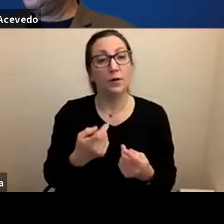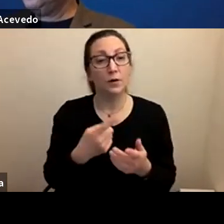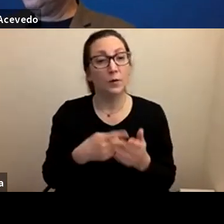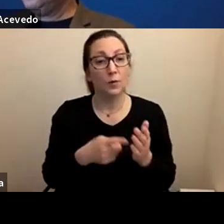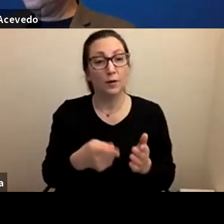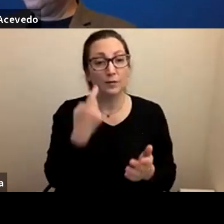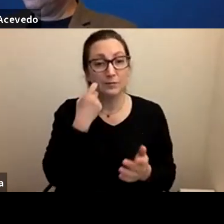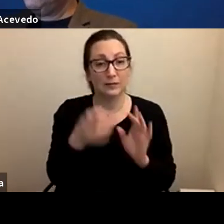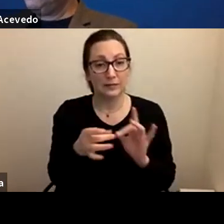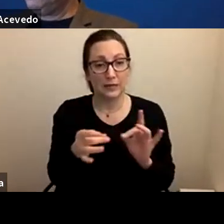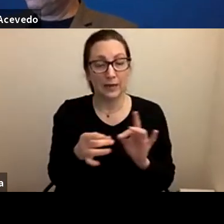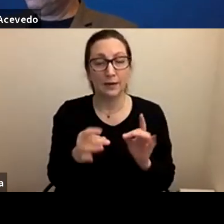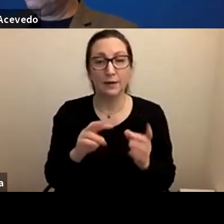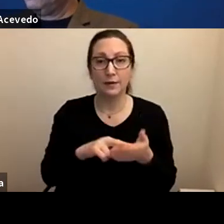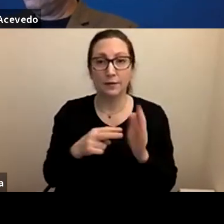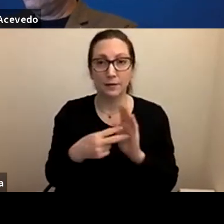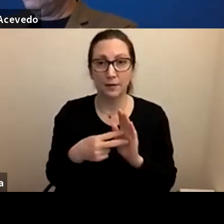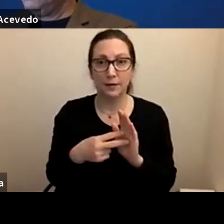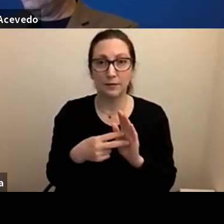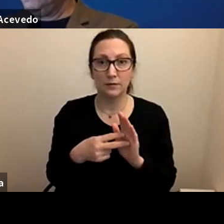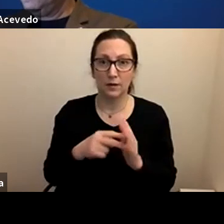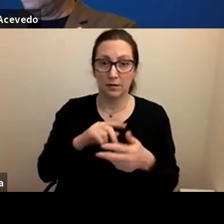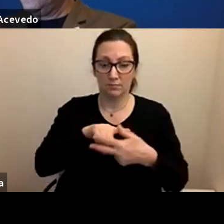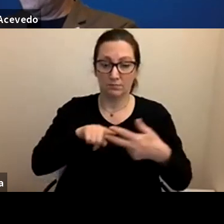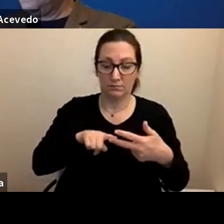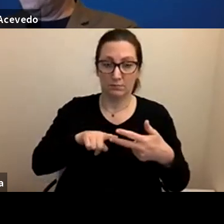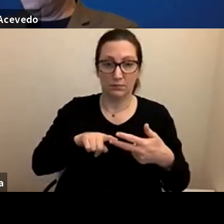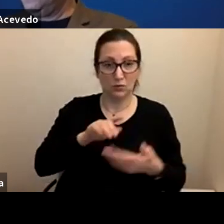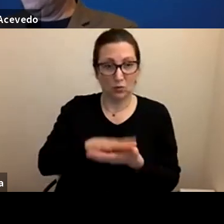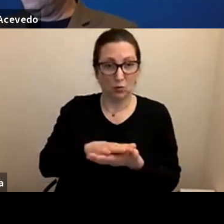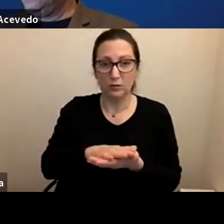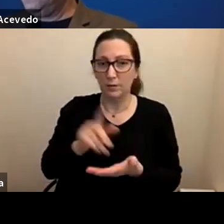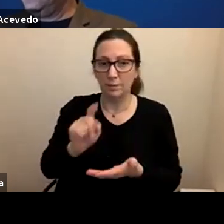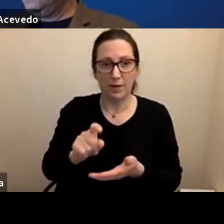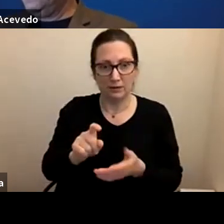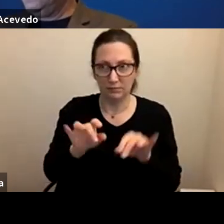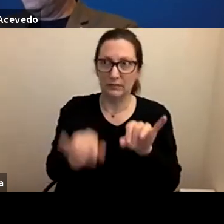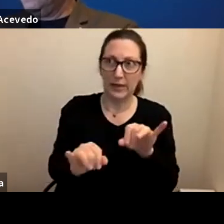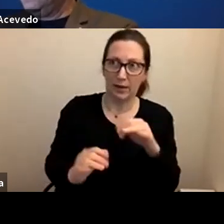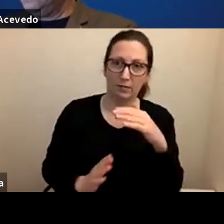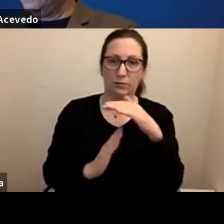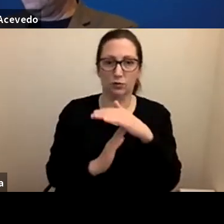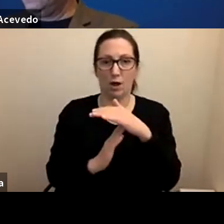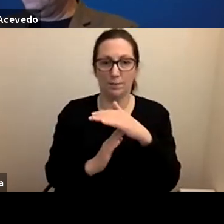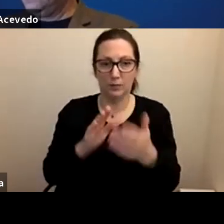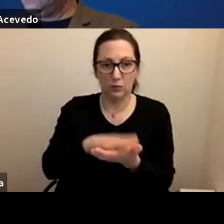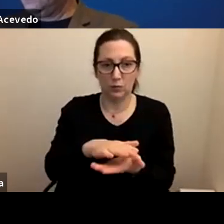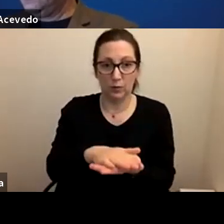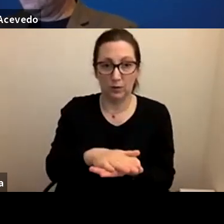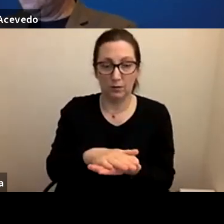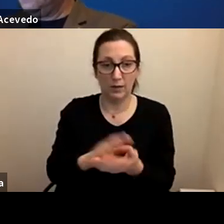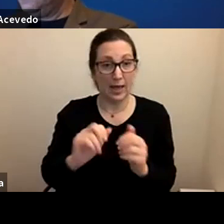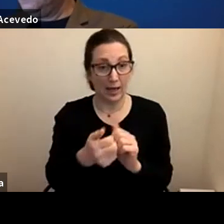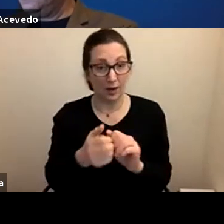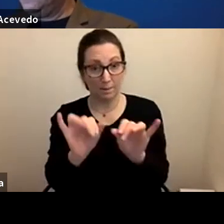that means so that they remain top schools in Massachusetts. And the measure for top is